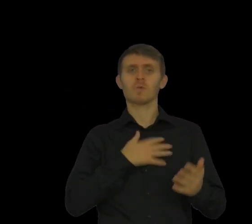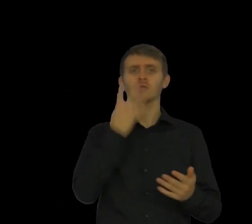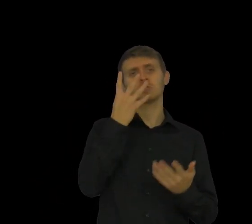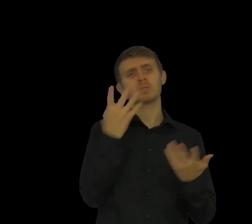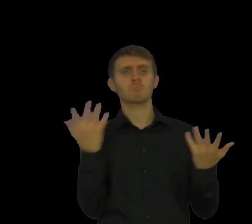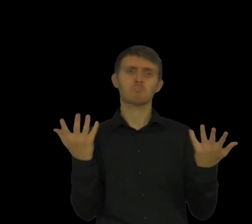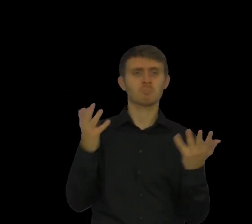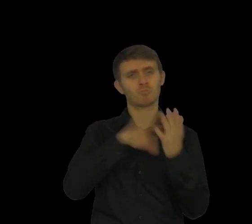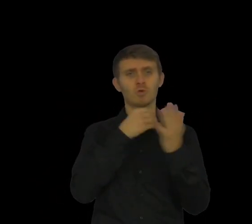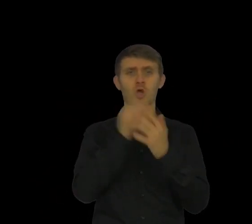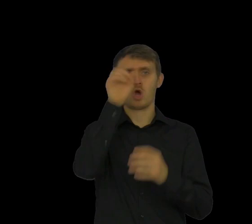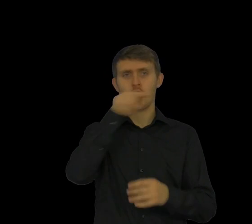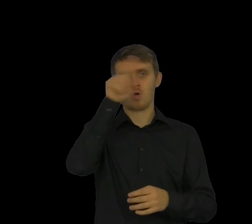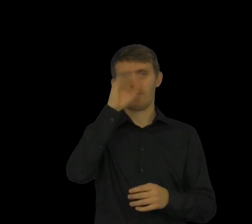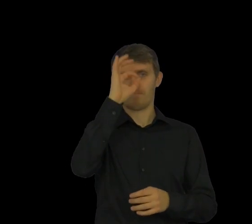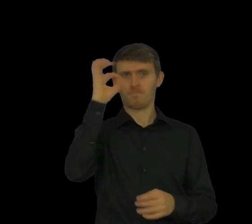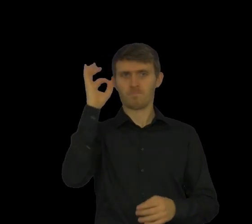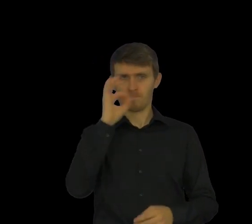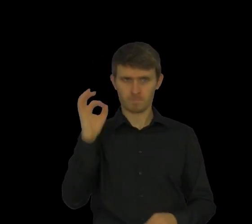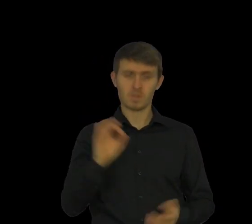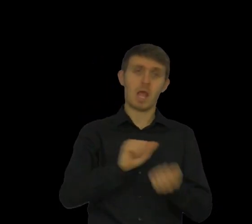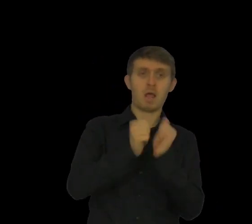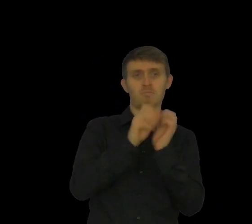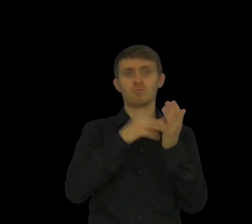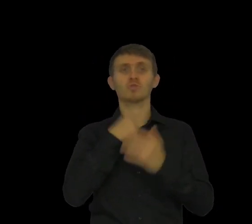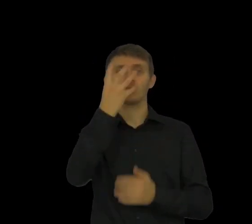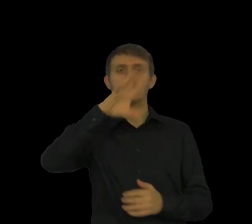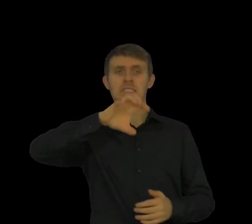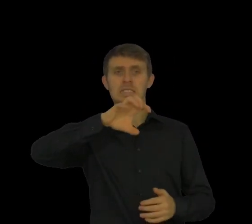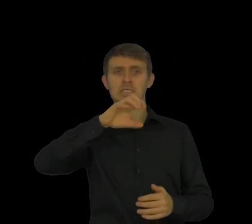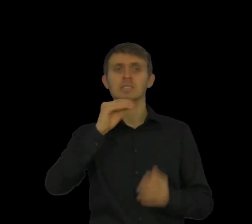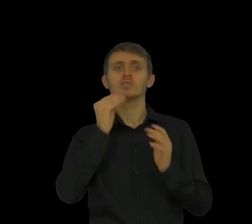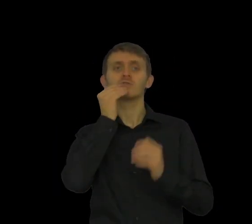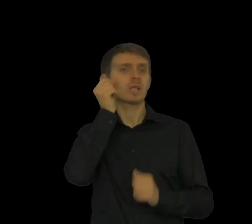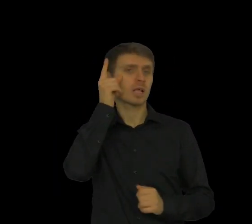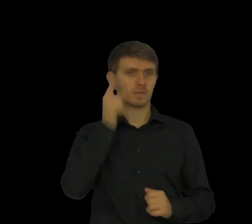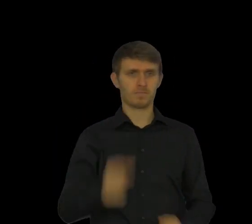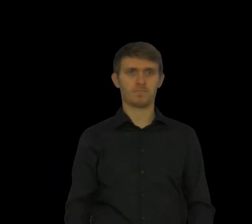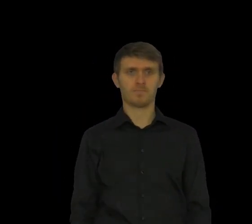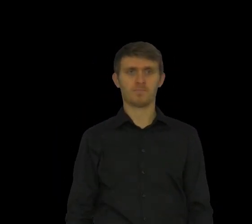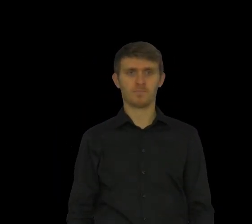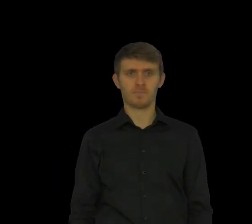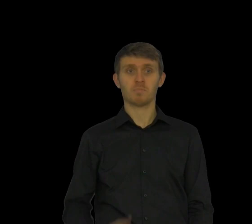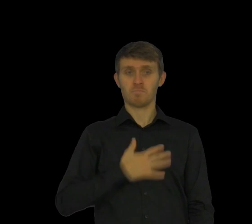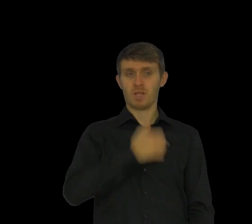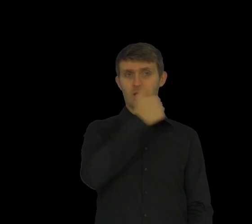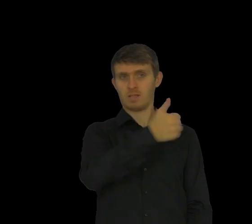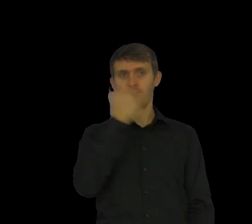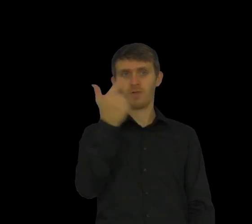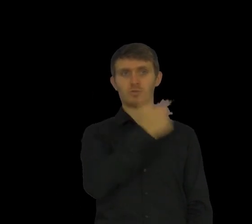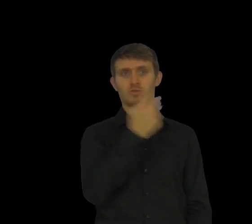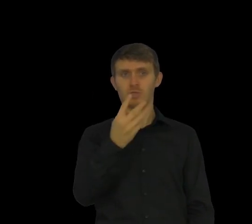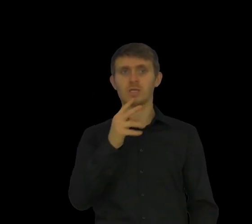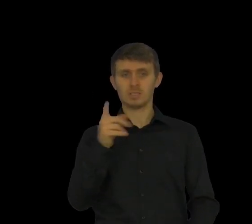I had four of something let's say I had four circles or I don't know I had four lemons for four breakfast so